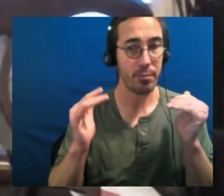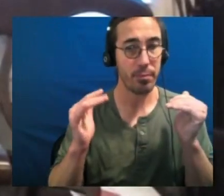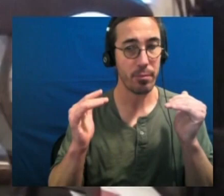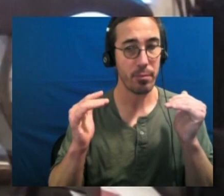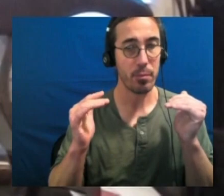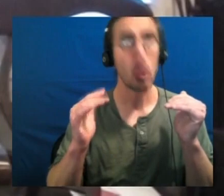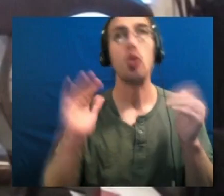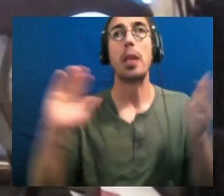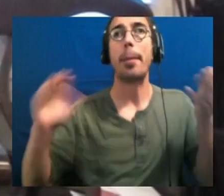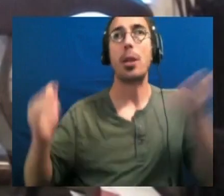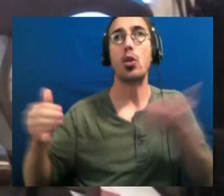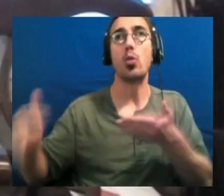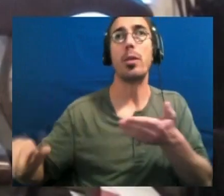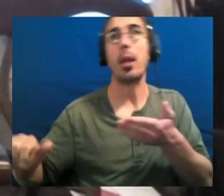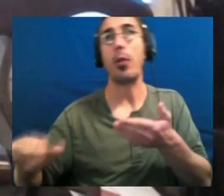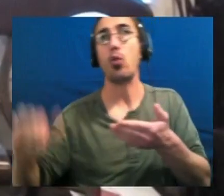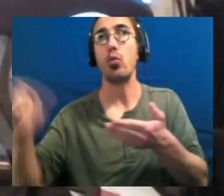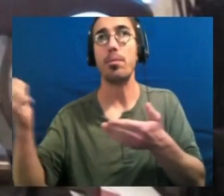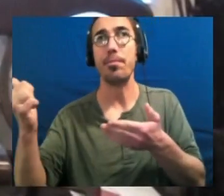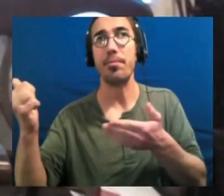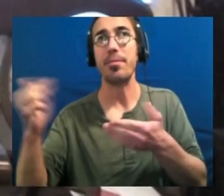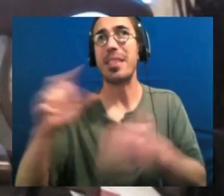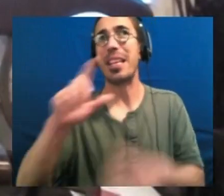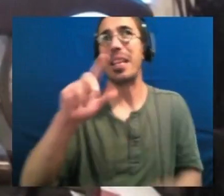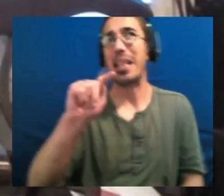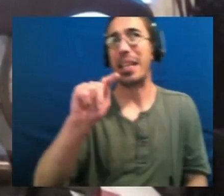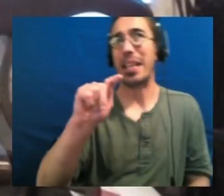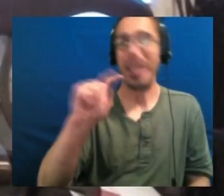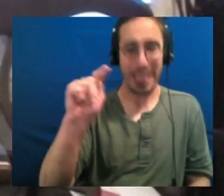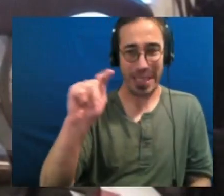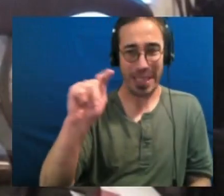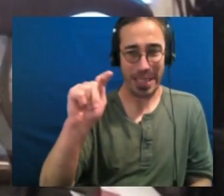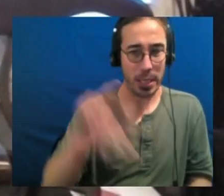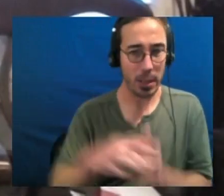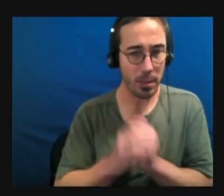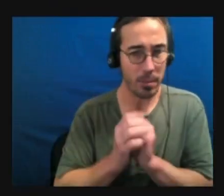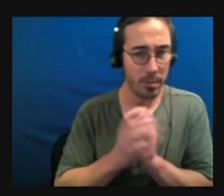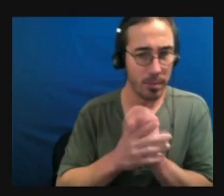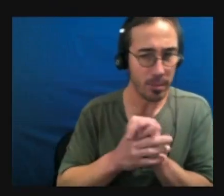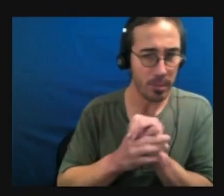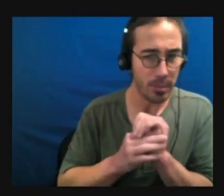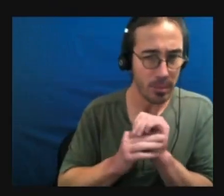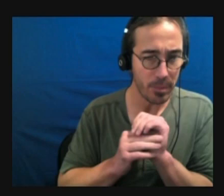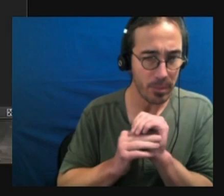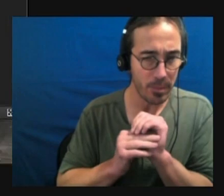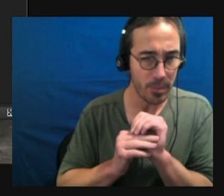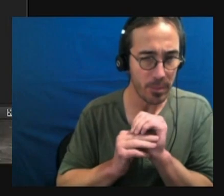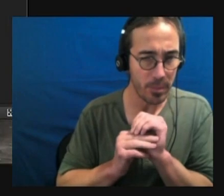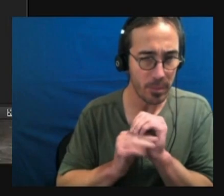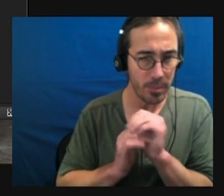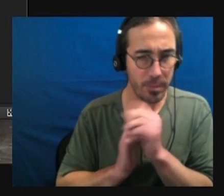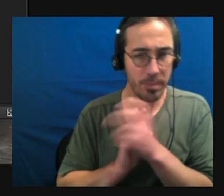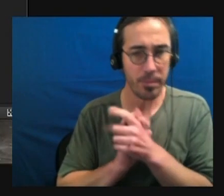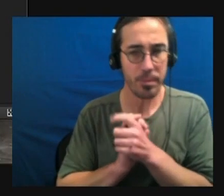introduce T next. I'm going to go back to sharing my screen.